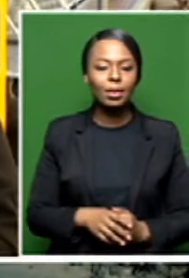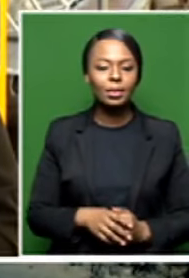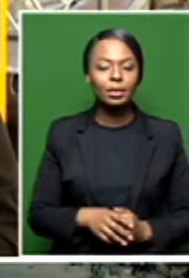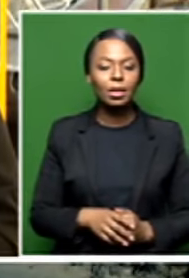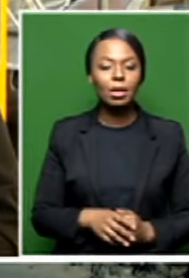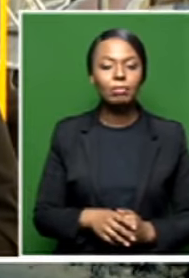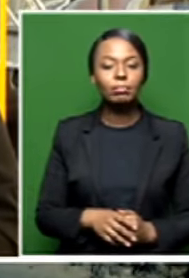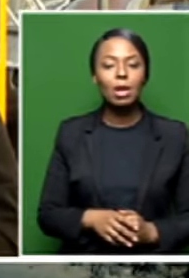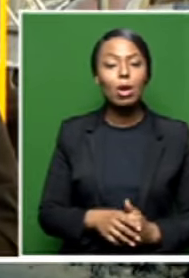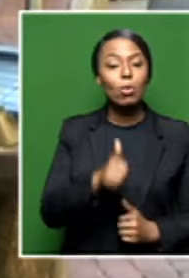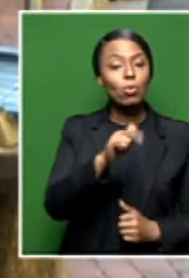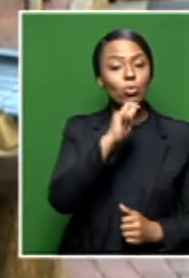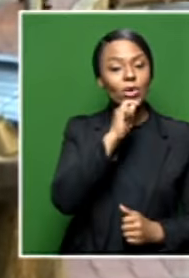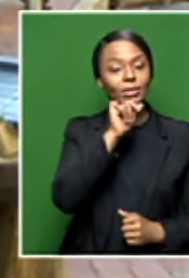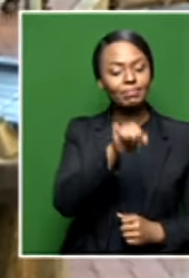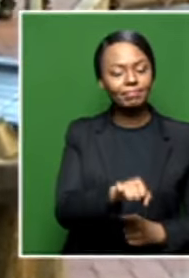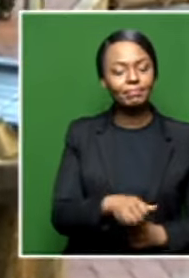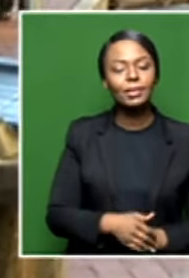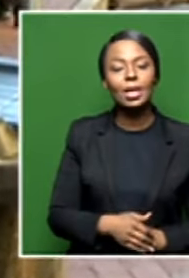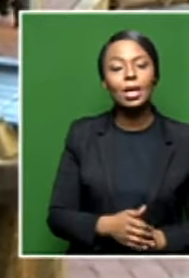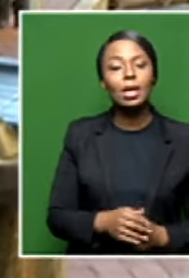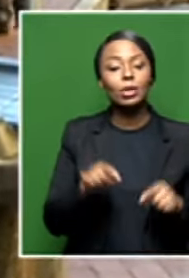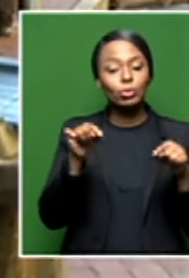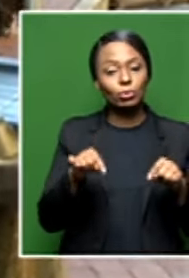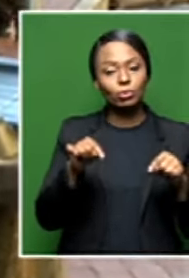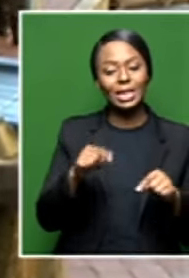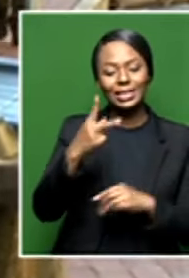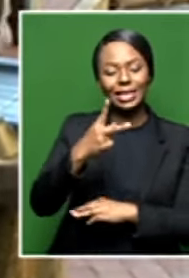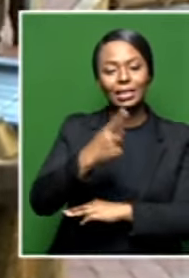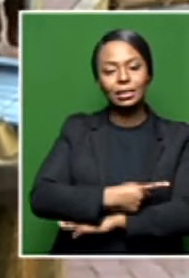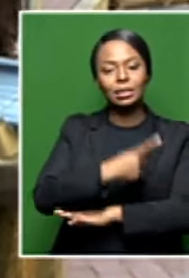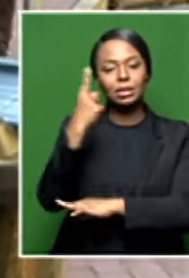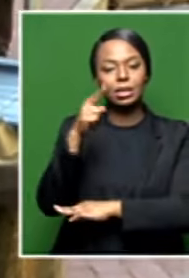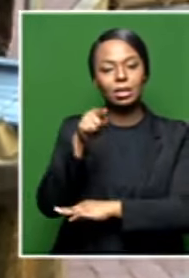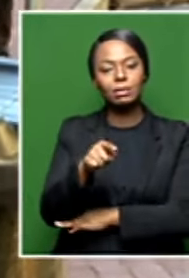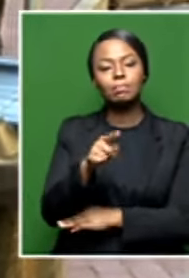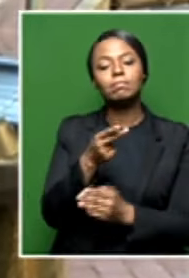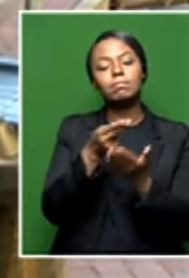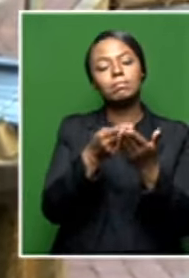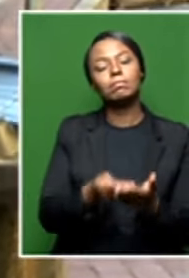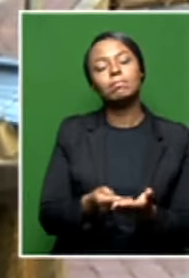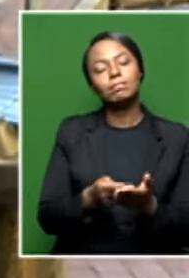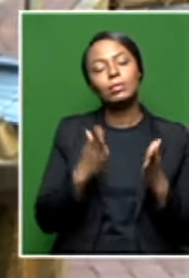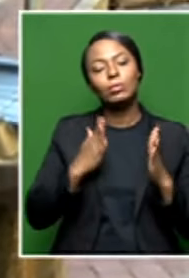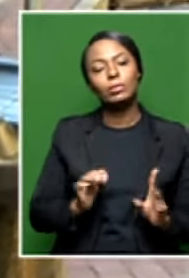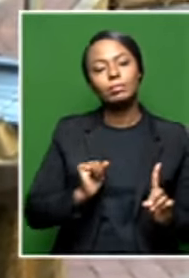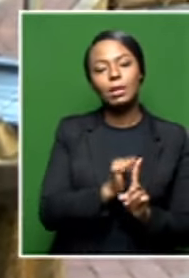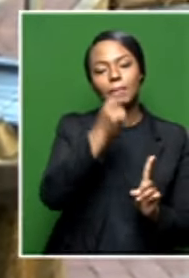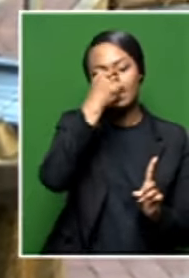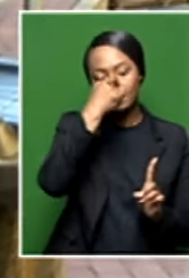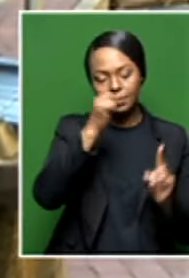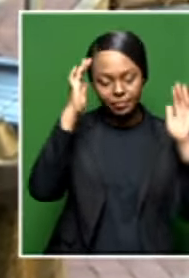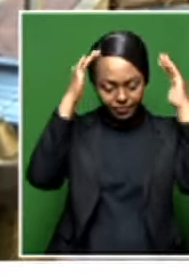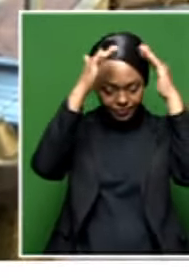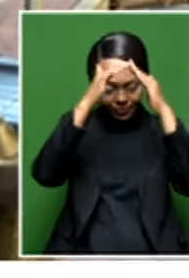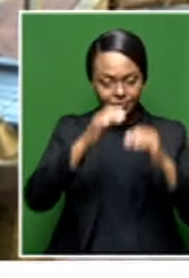A very good morning to you too, and yes, of course, today, the second day of lying in state of Archbishop Emeritus Desmond Tutu. We understand